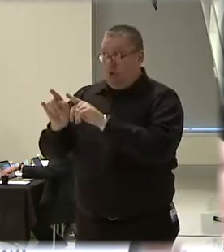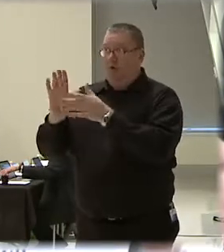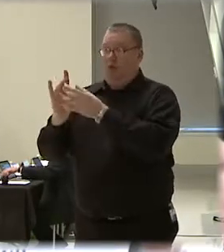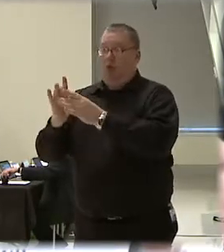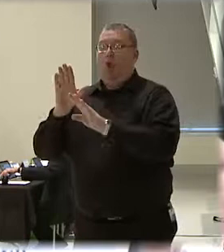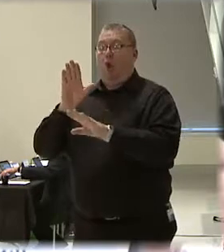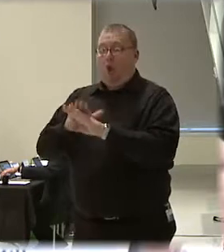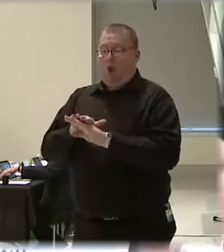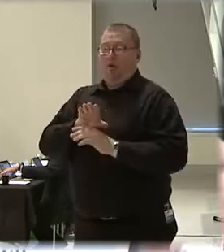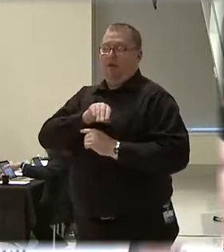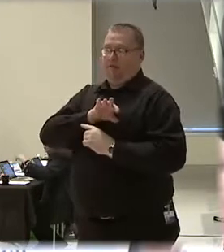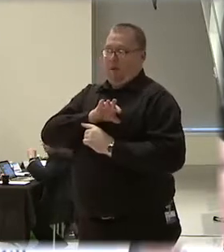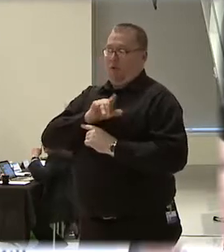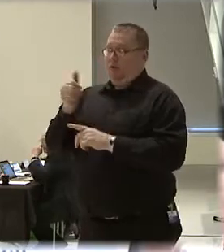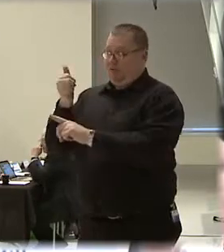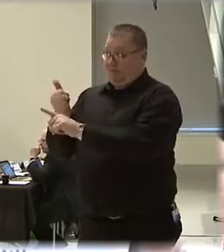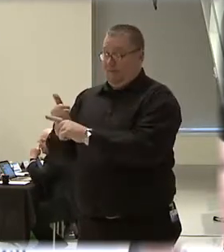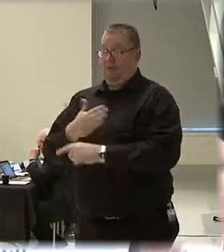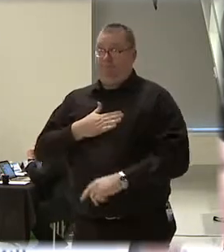itself.